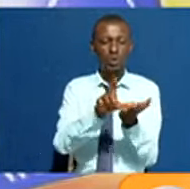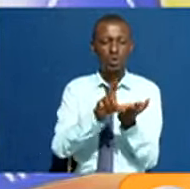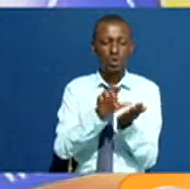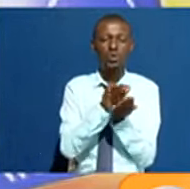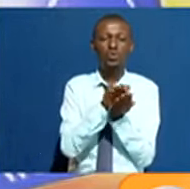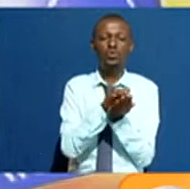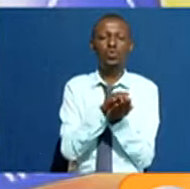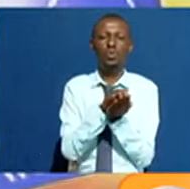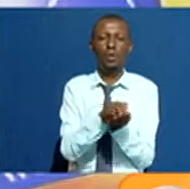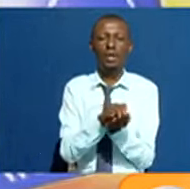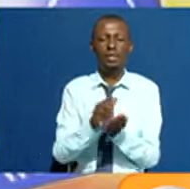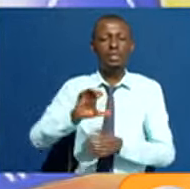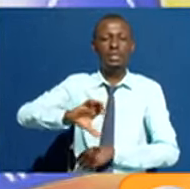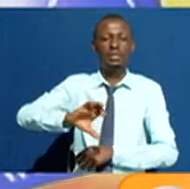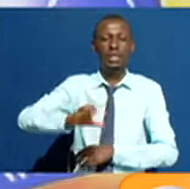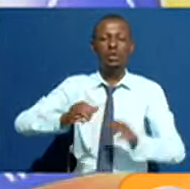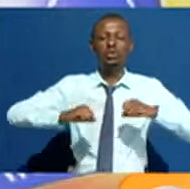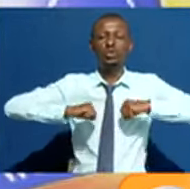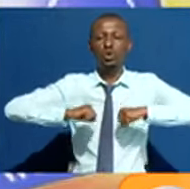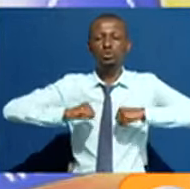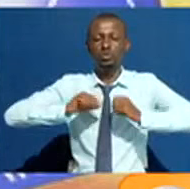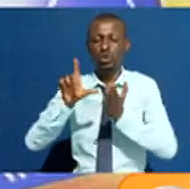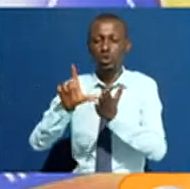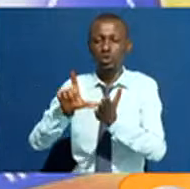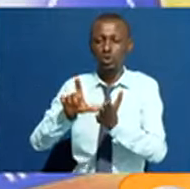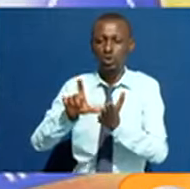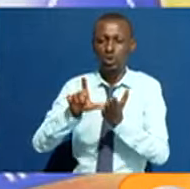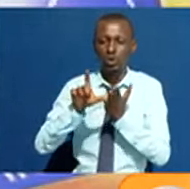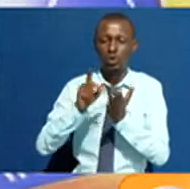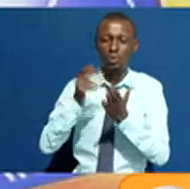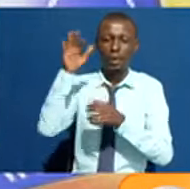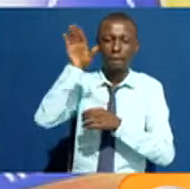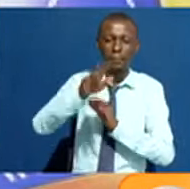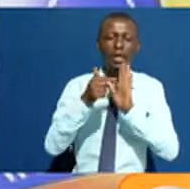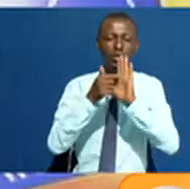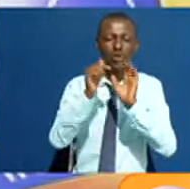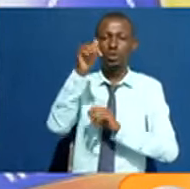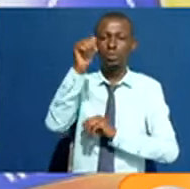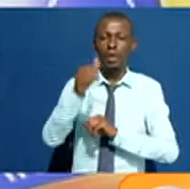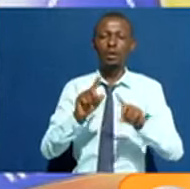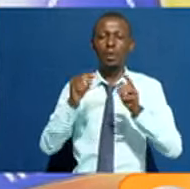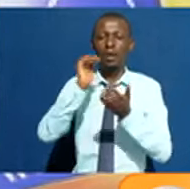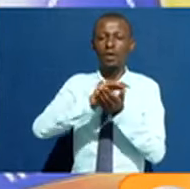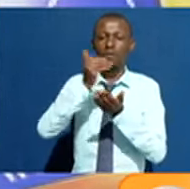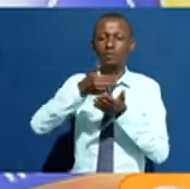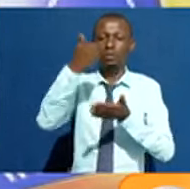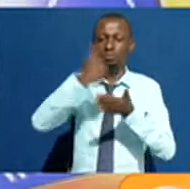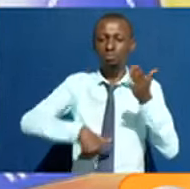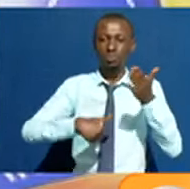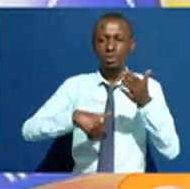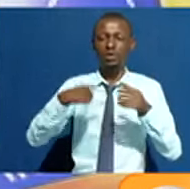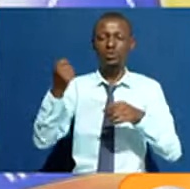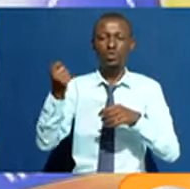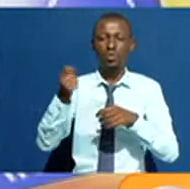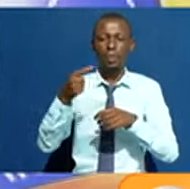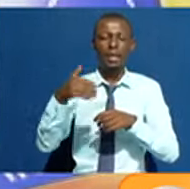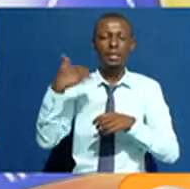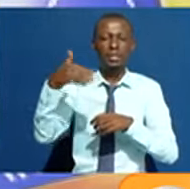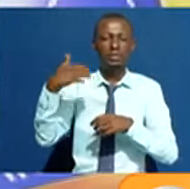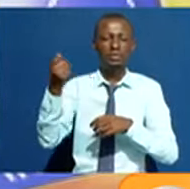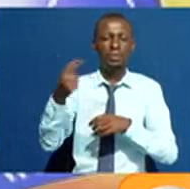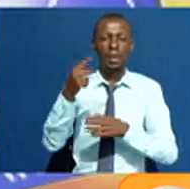That a county official does not remit the loan repayments despite deducting those funds from employees' monthly pay, and